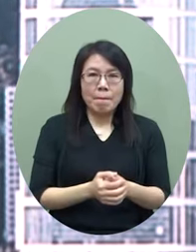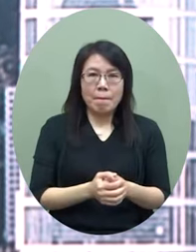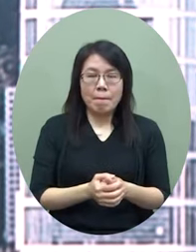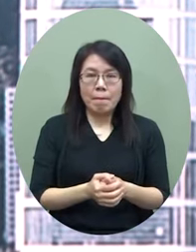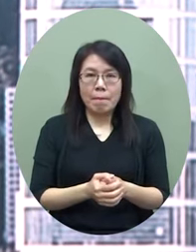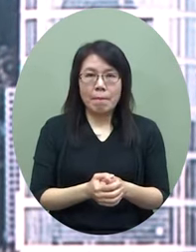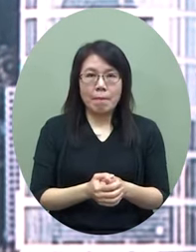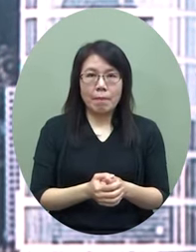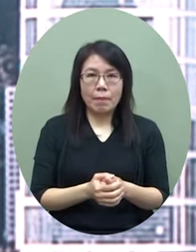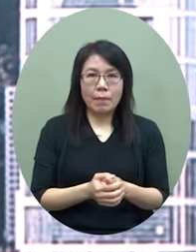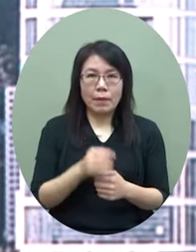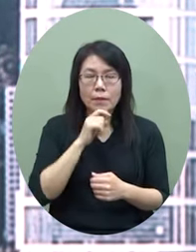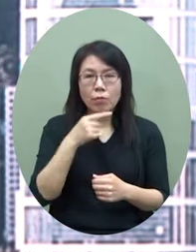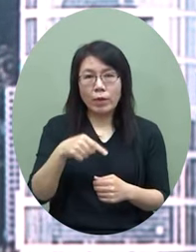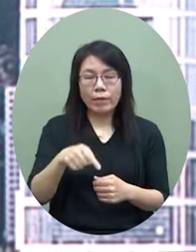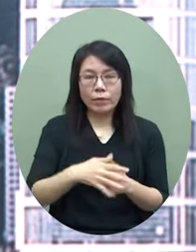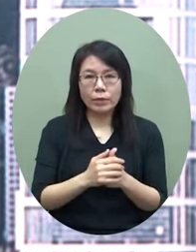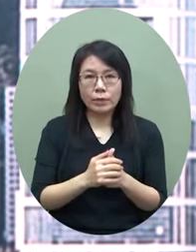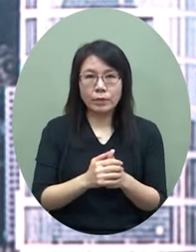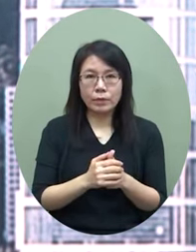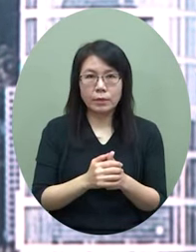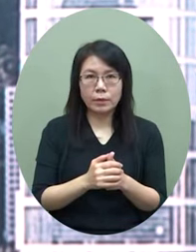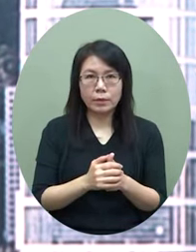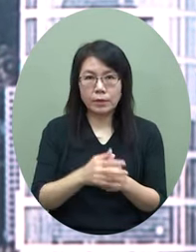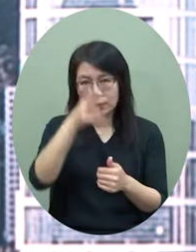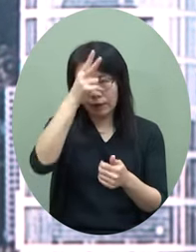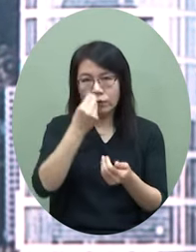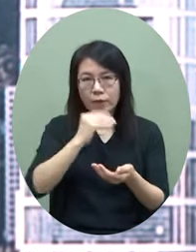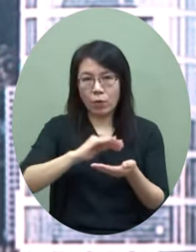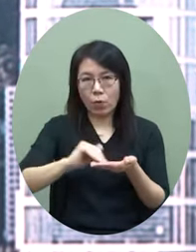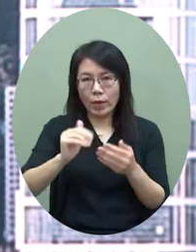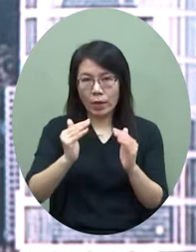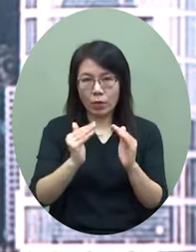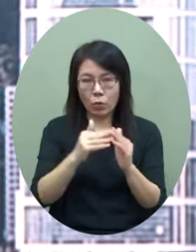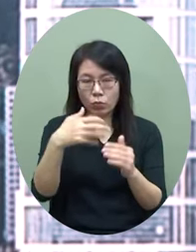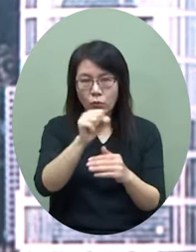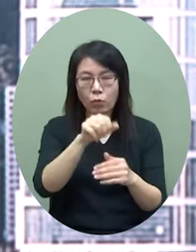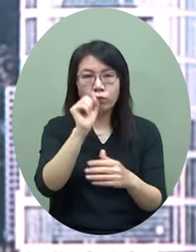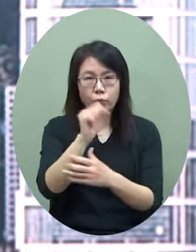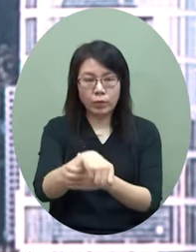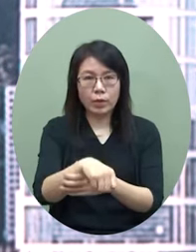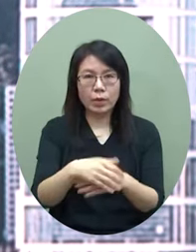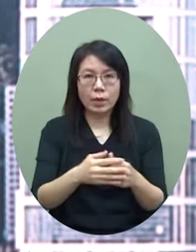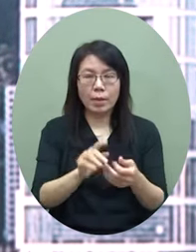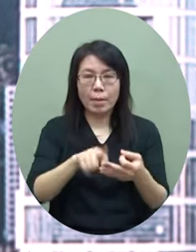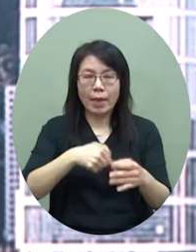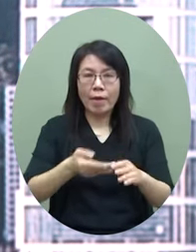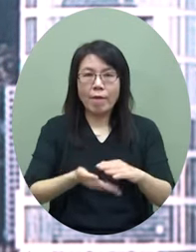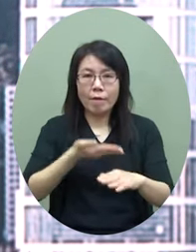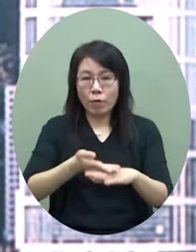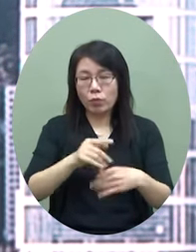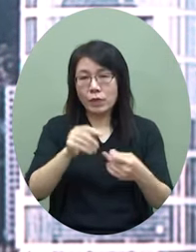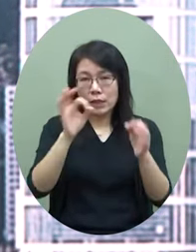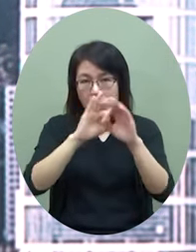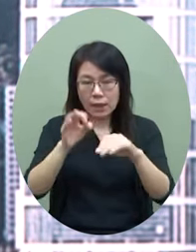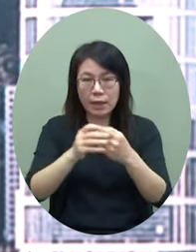by the Secretary for Food and Healththat is theForshanandBiontechthere